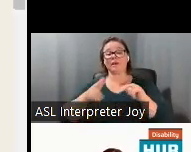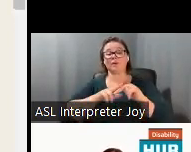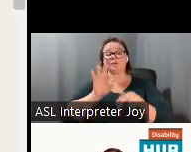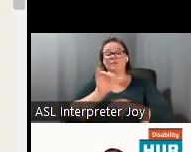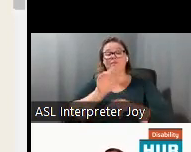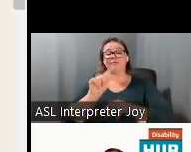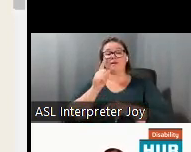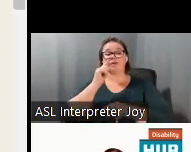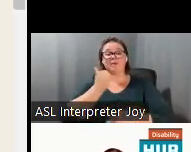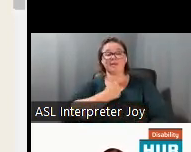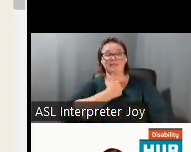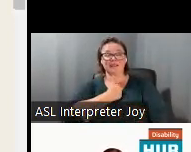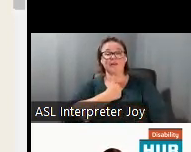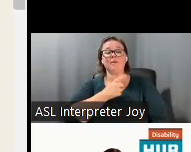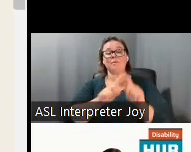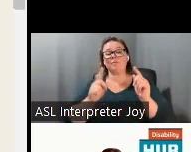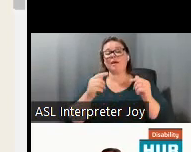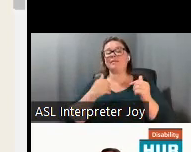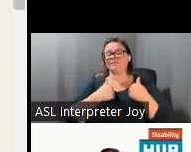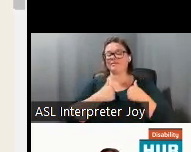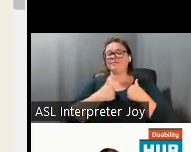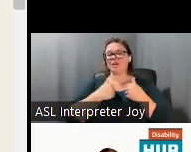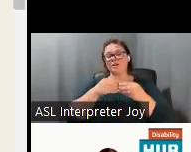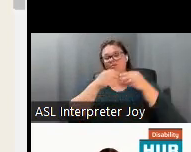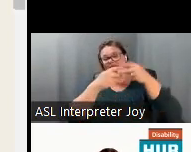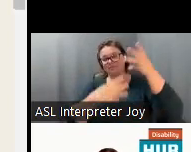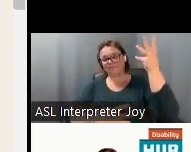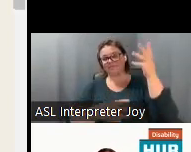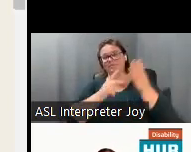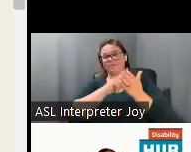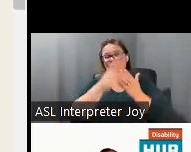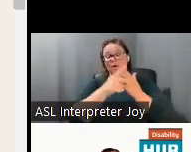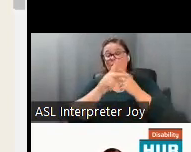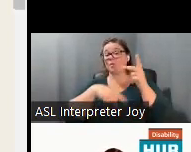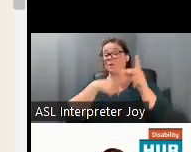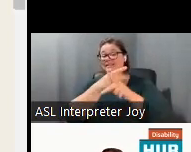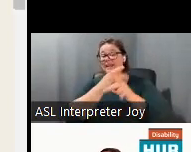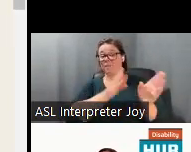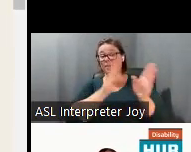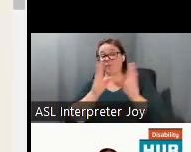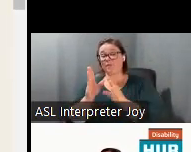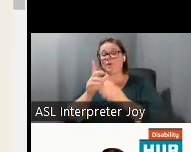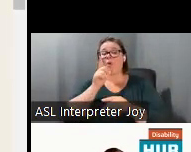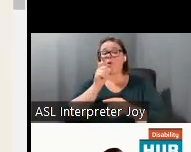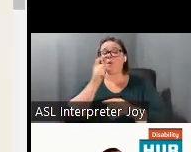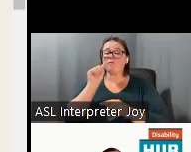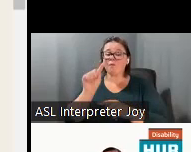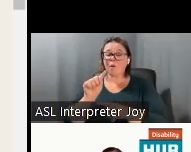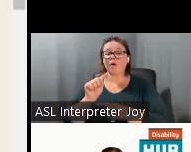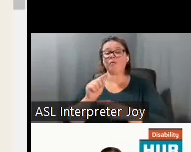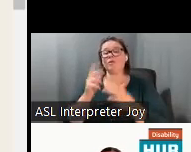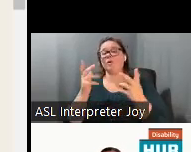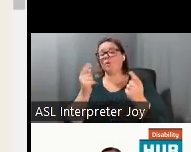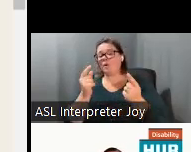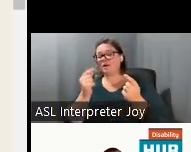for myself. But it's a list of a program, what type of program it is, who's it for, what does it do,